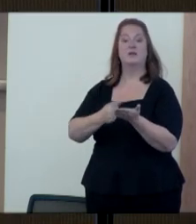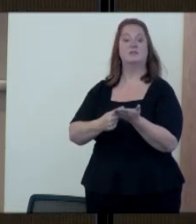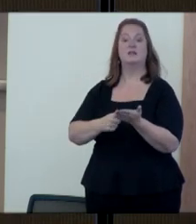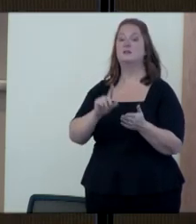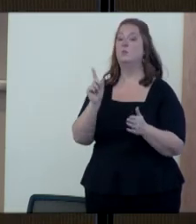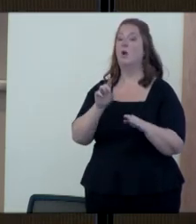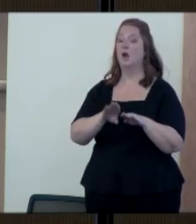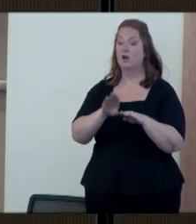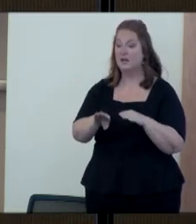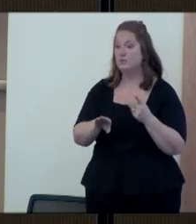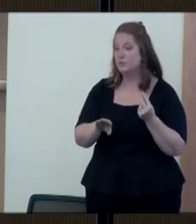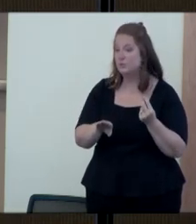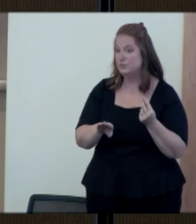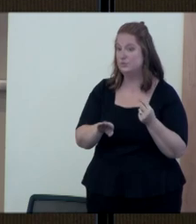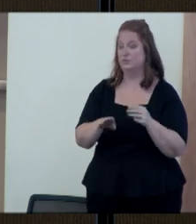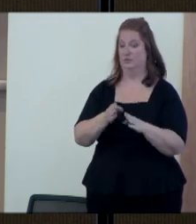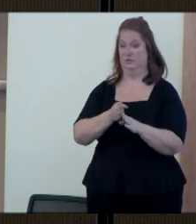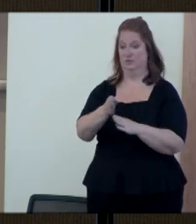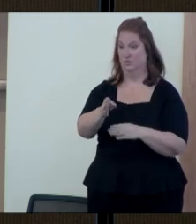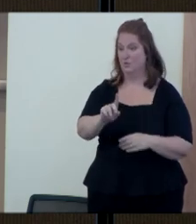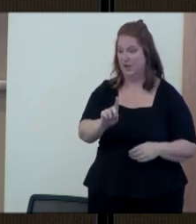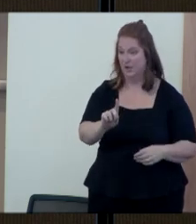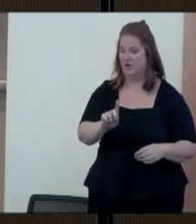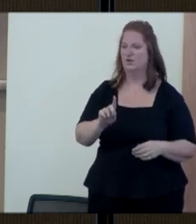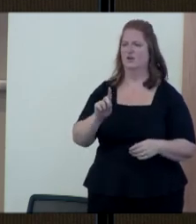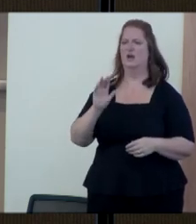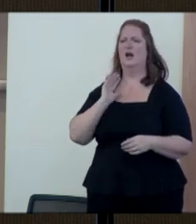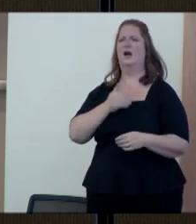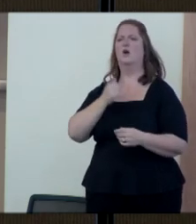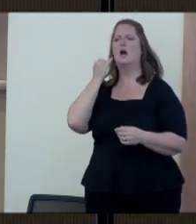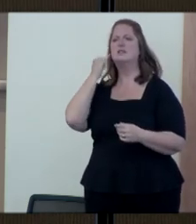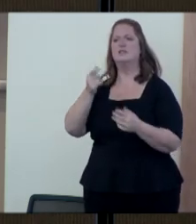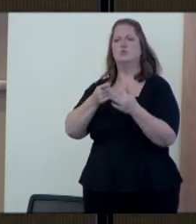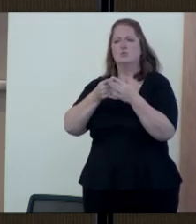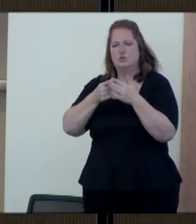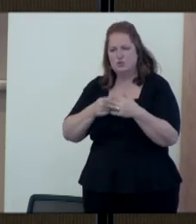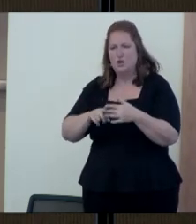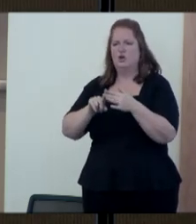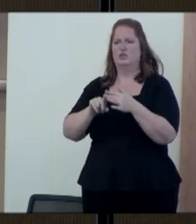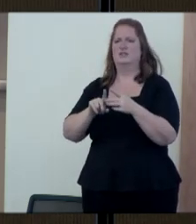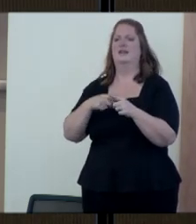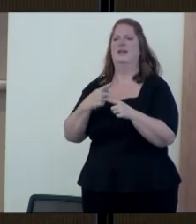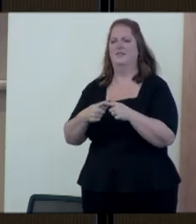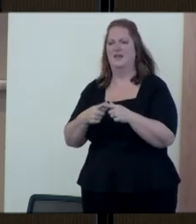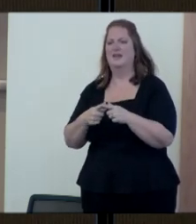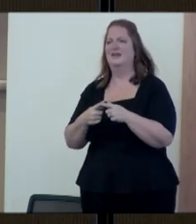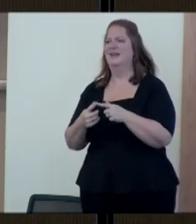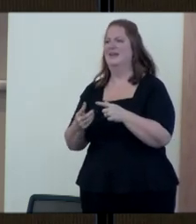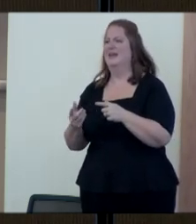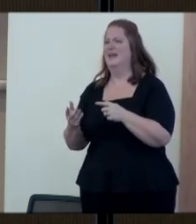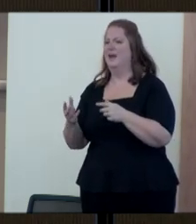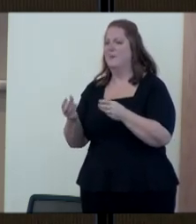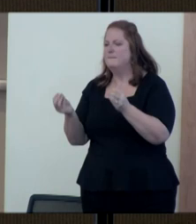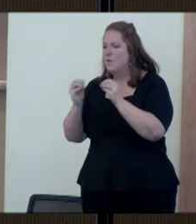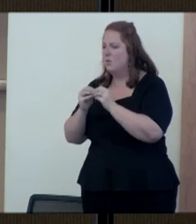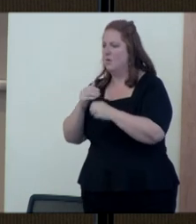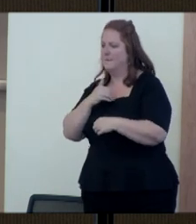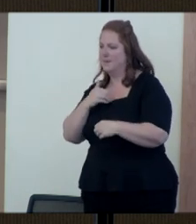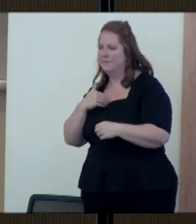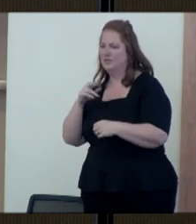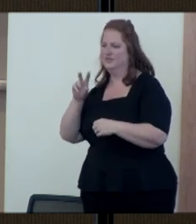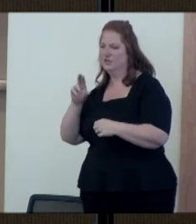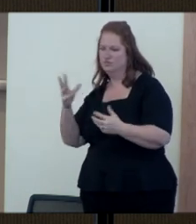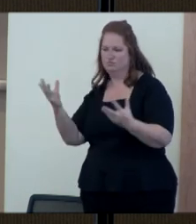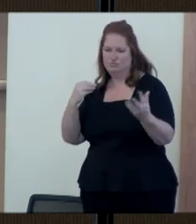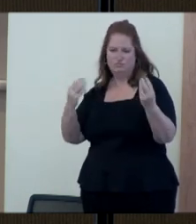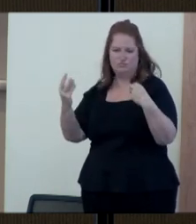take these areas. The idea is to get this started so that we can engage more members of the VCU community and beyond to